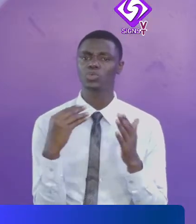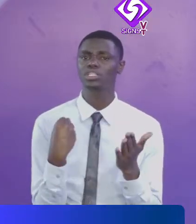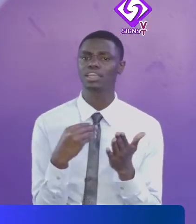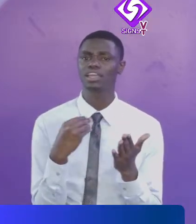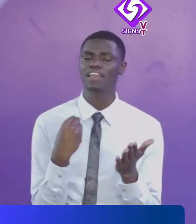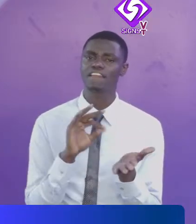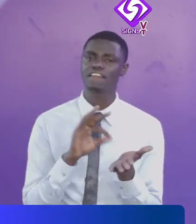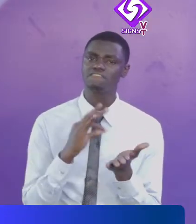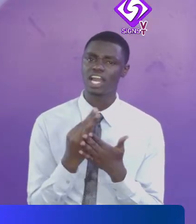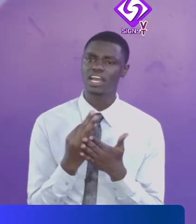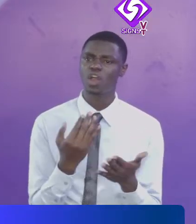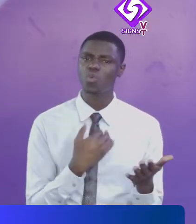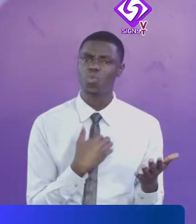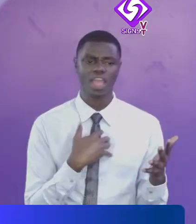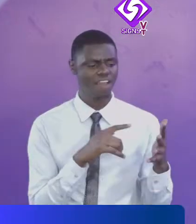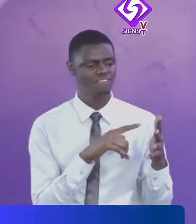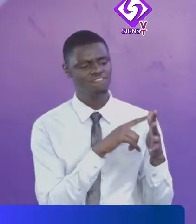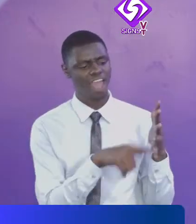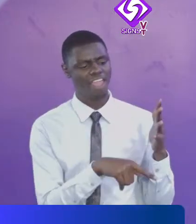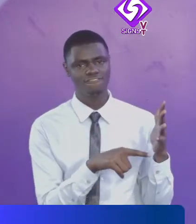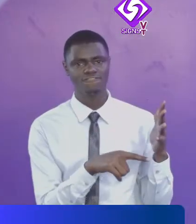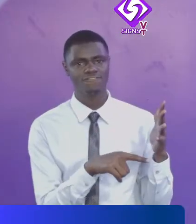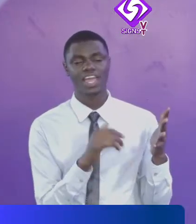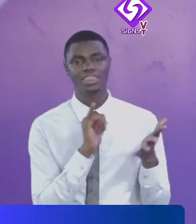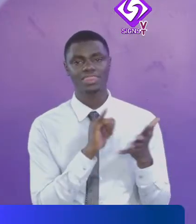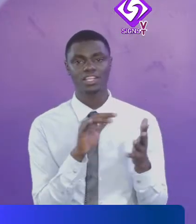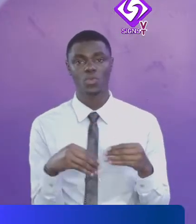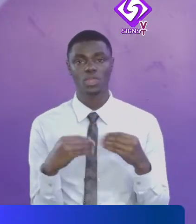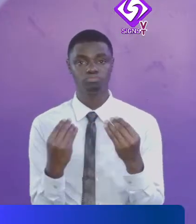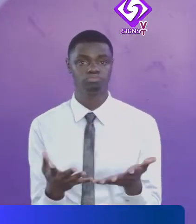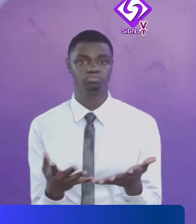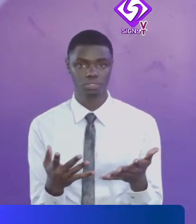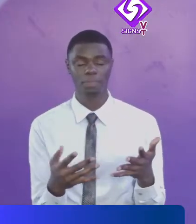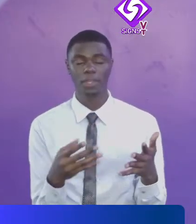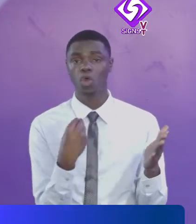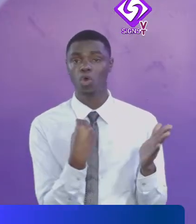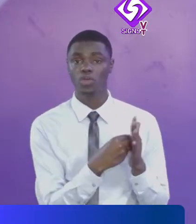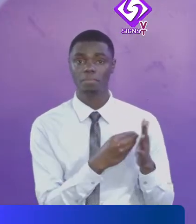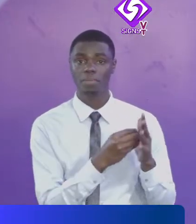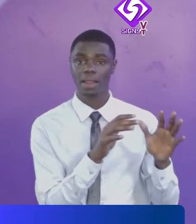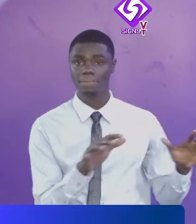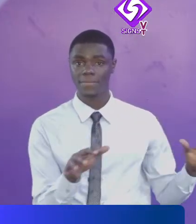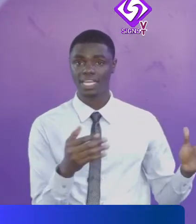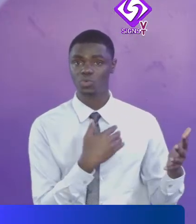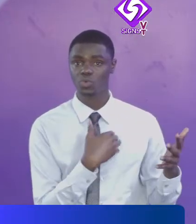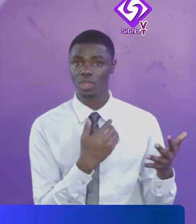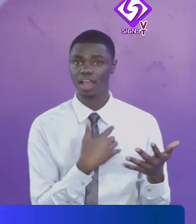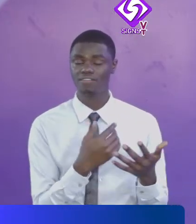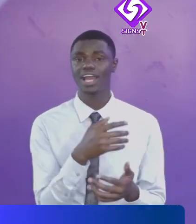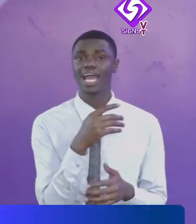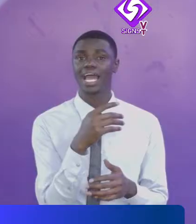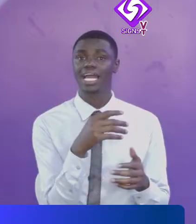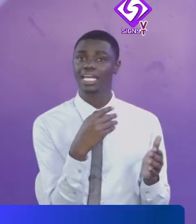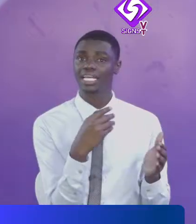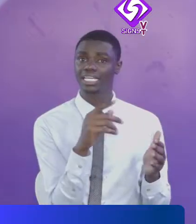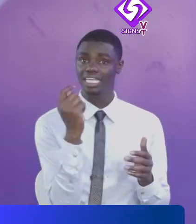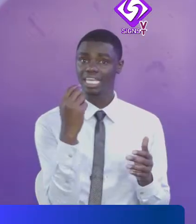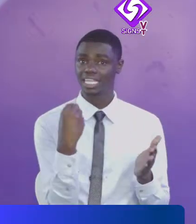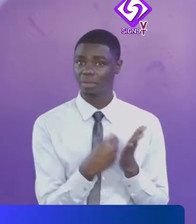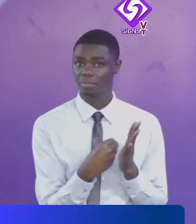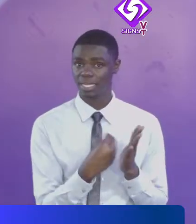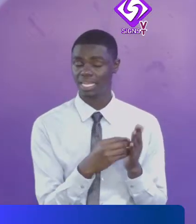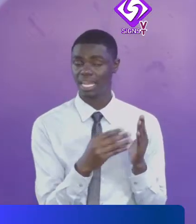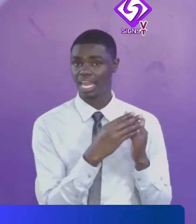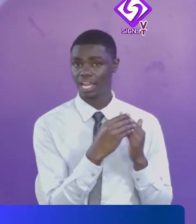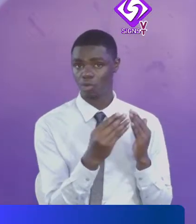So we have primarily 5 offerings that we offer. On the money market fund, we have a shilling and a dollar. On the other 3 offerings that